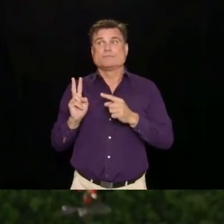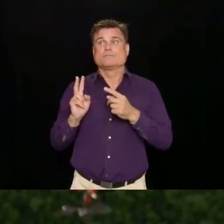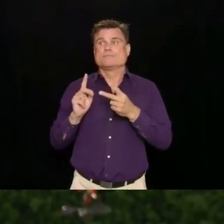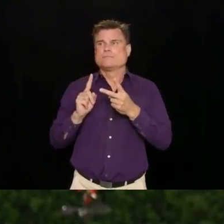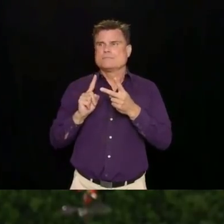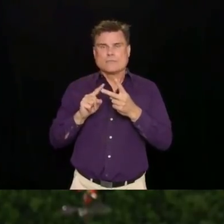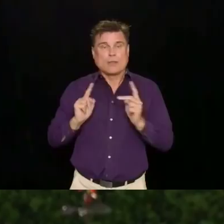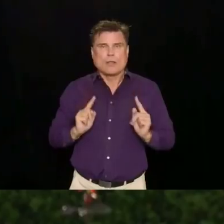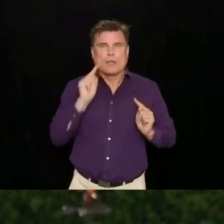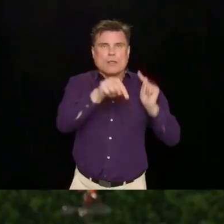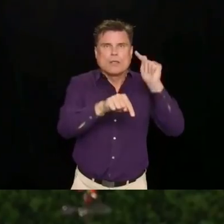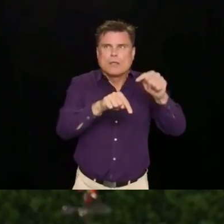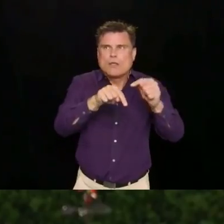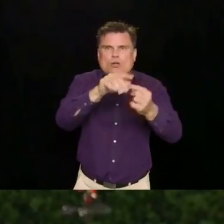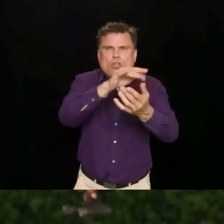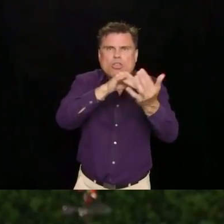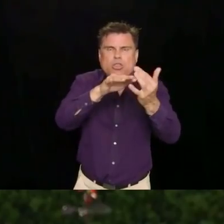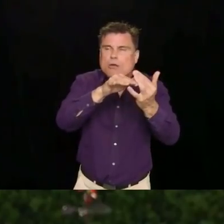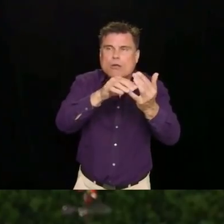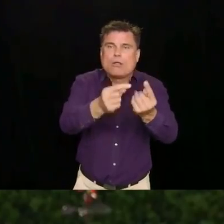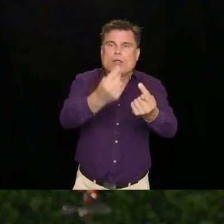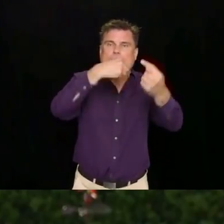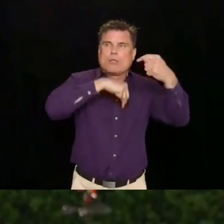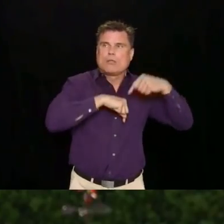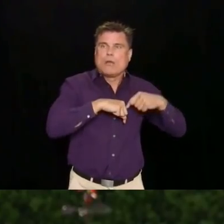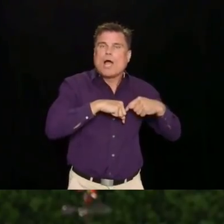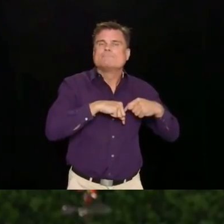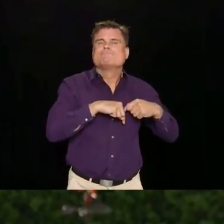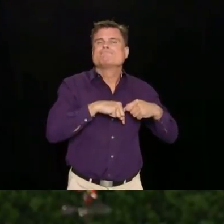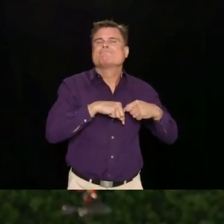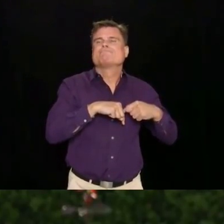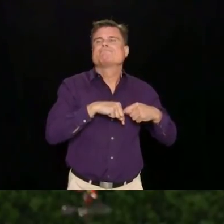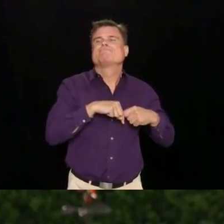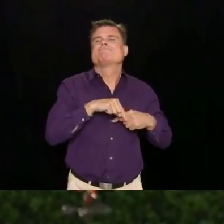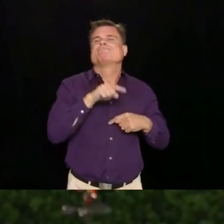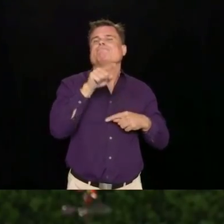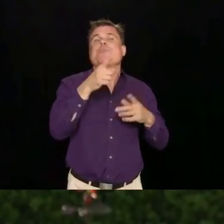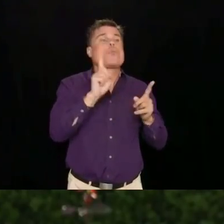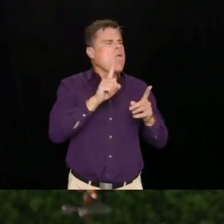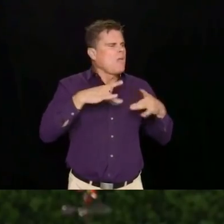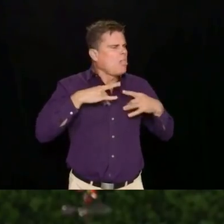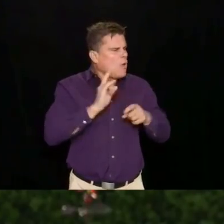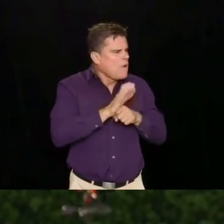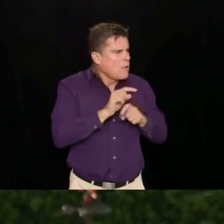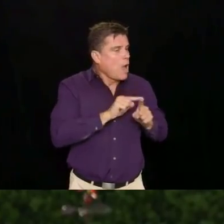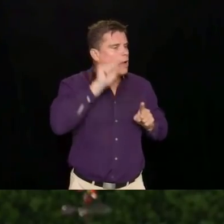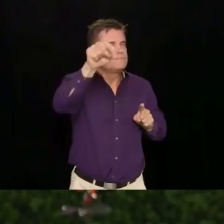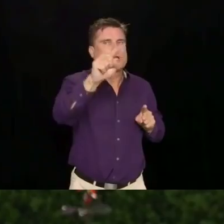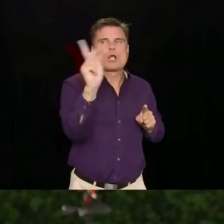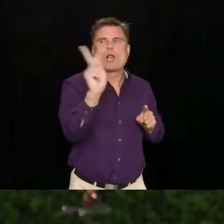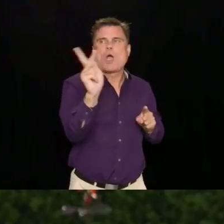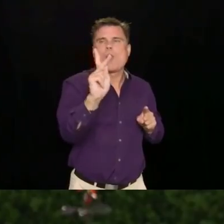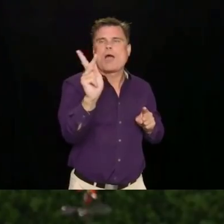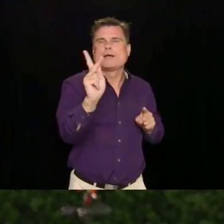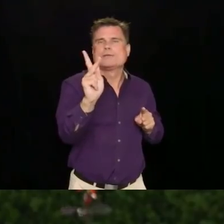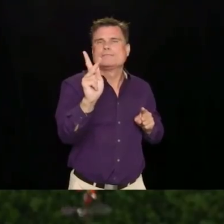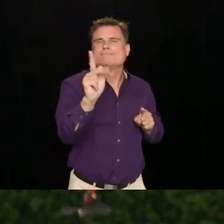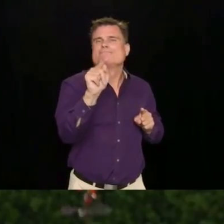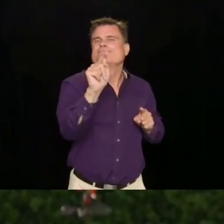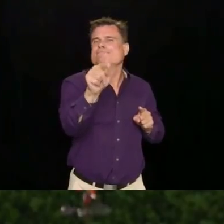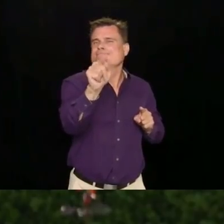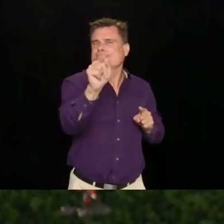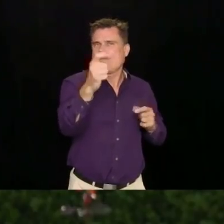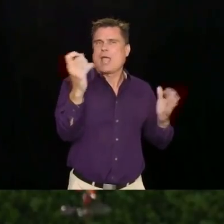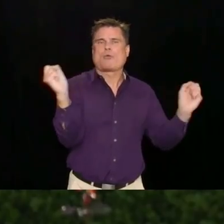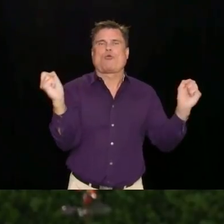process. Obviously, it was linked to Kelowna and to the community there. And I think